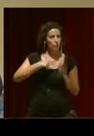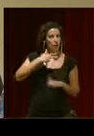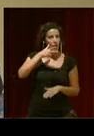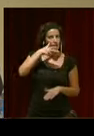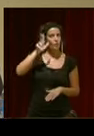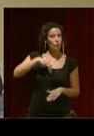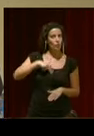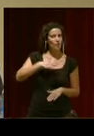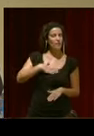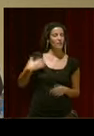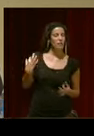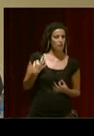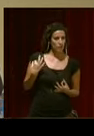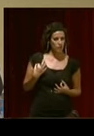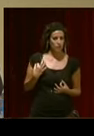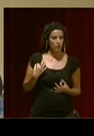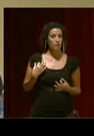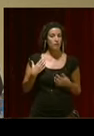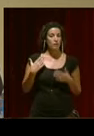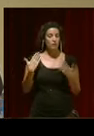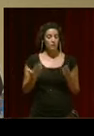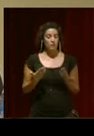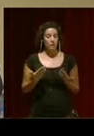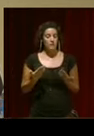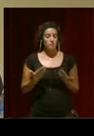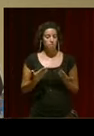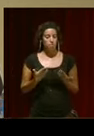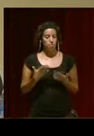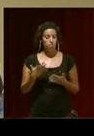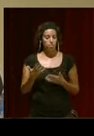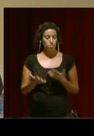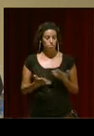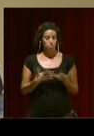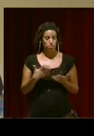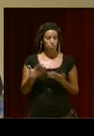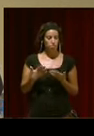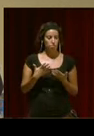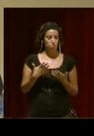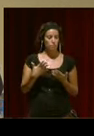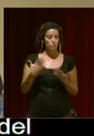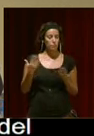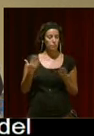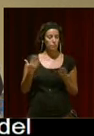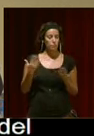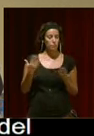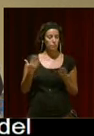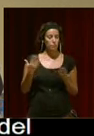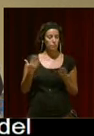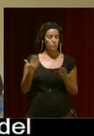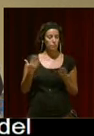empowering the robotic system, and understanding the user's intentions and guessing those.